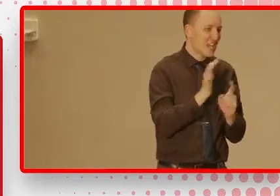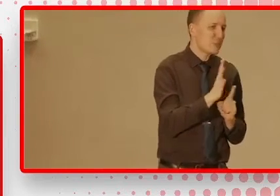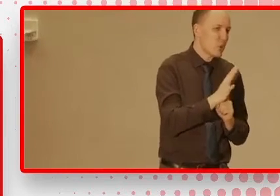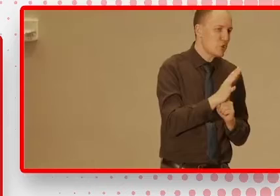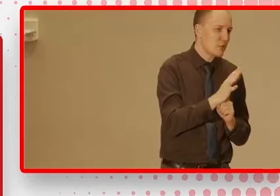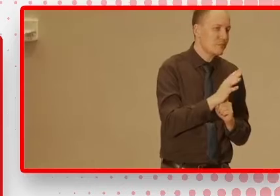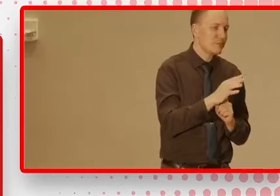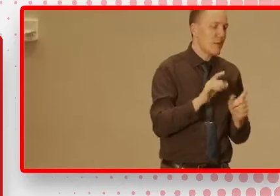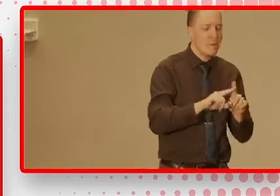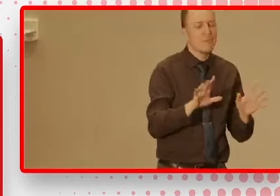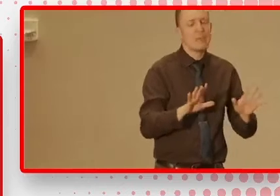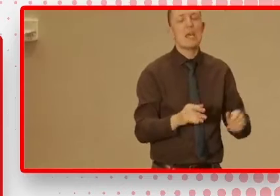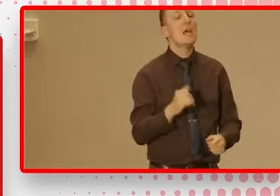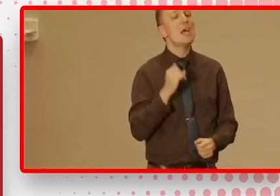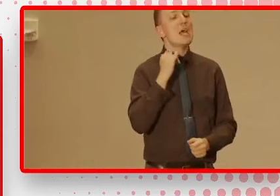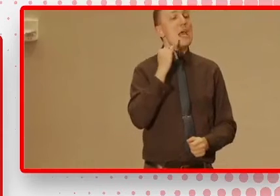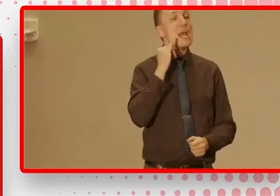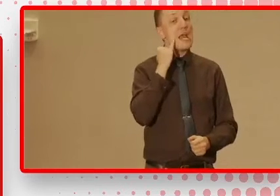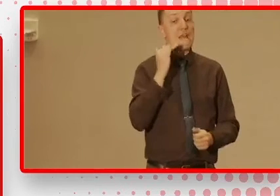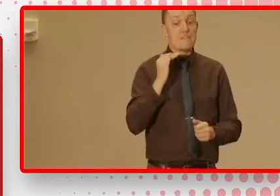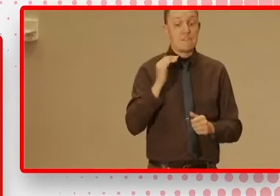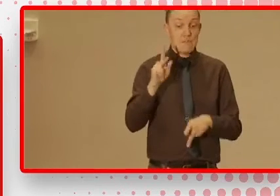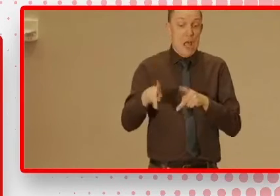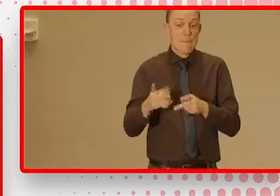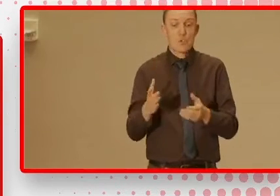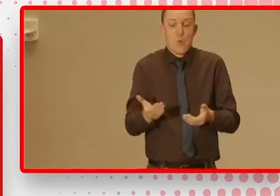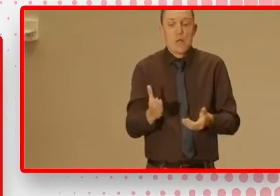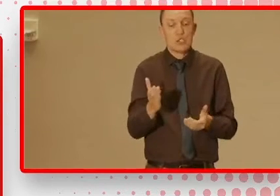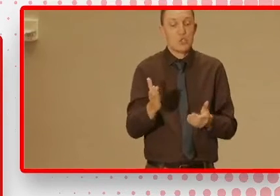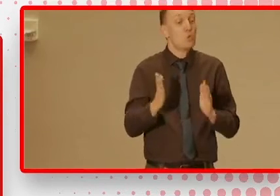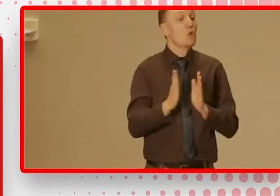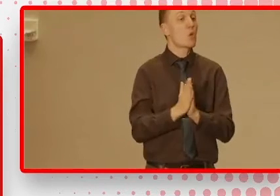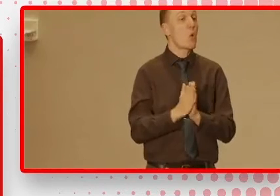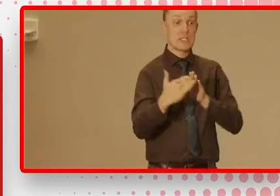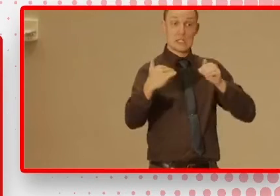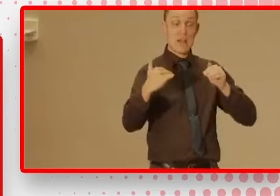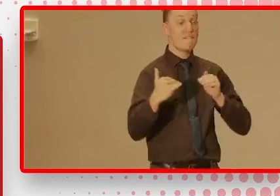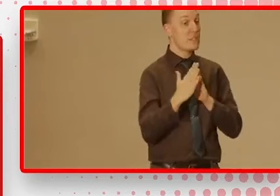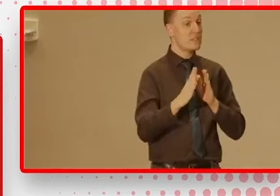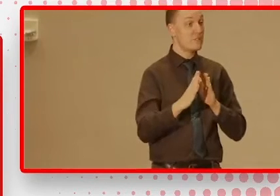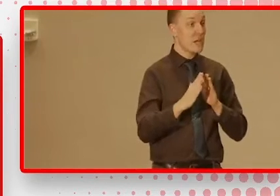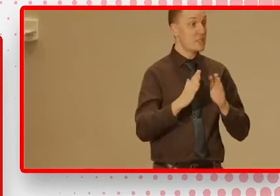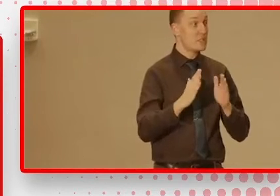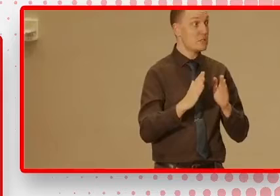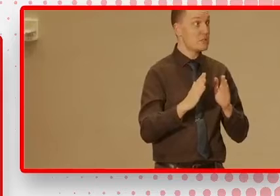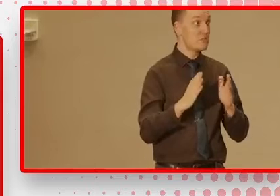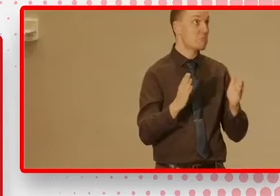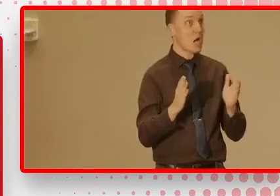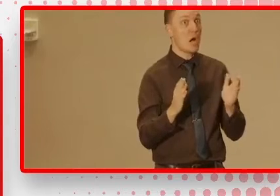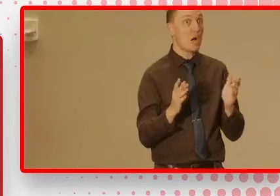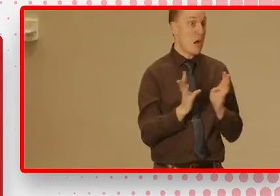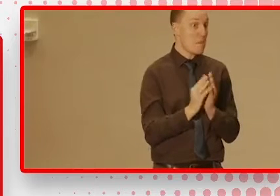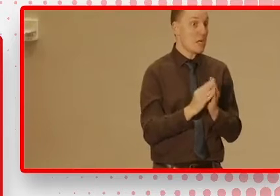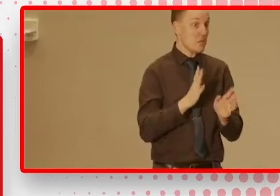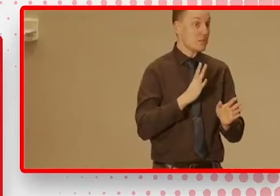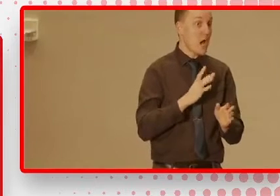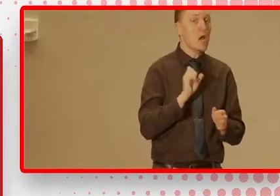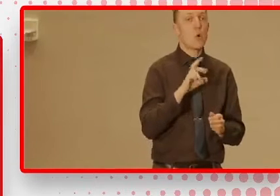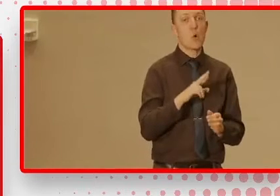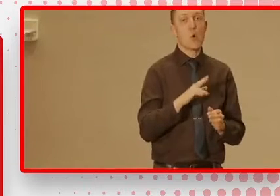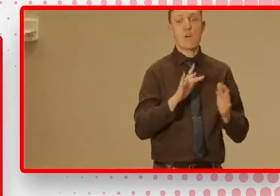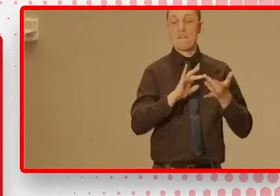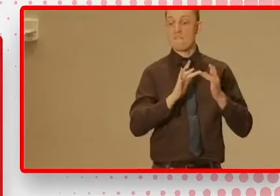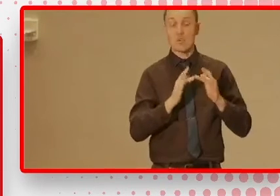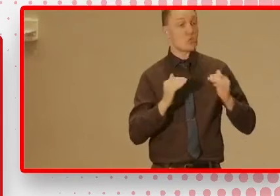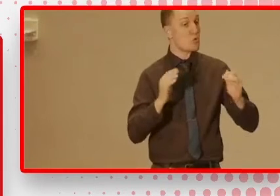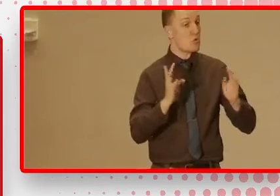the VR folks, you can request a face-to-face meeting, you can request a virtual meeting, you can request telephone call. We try